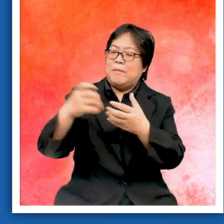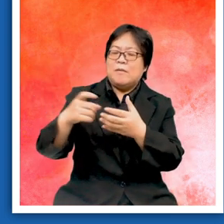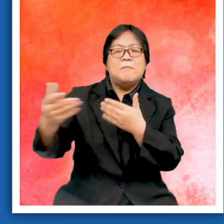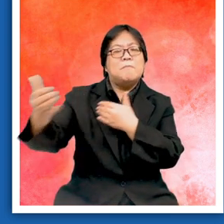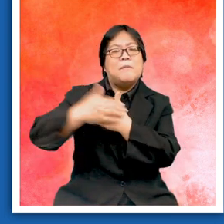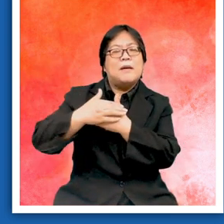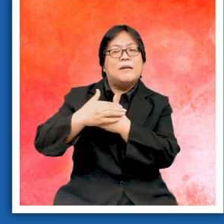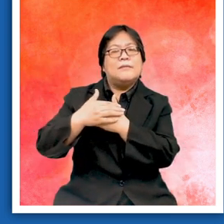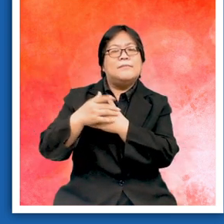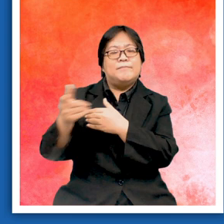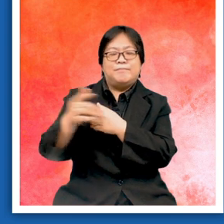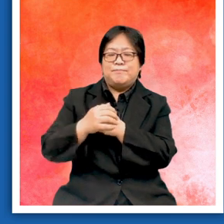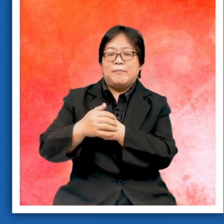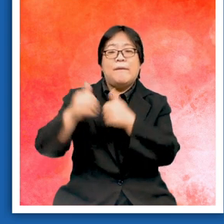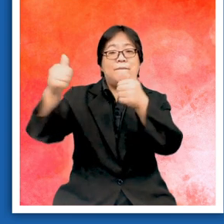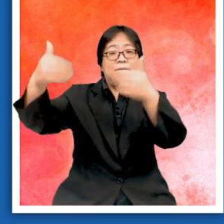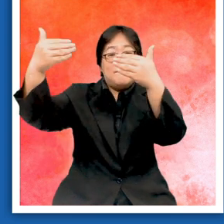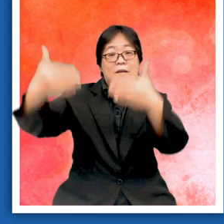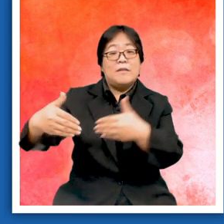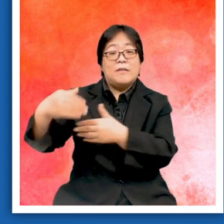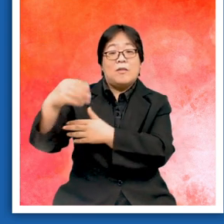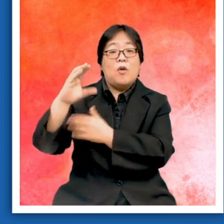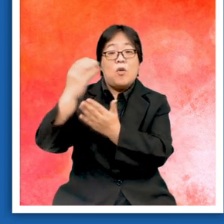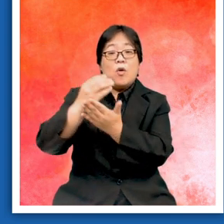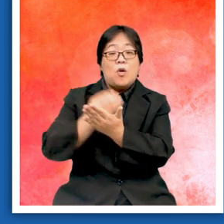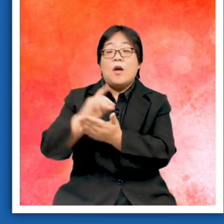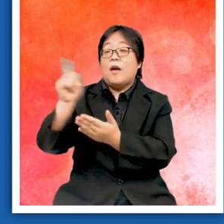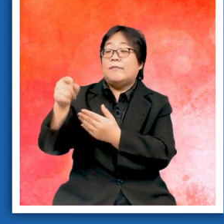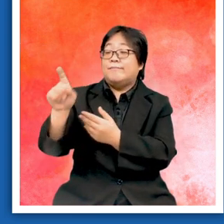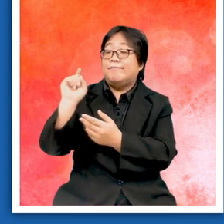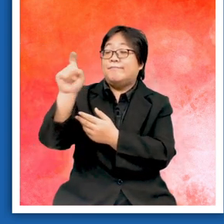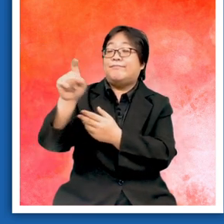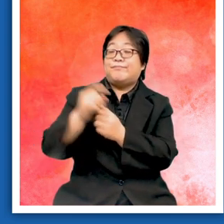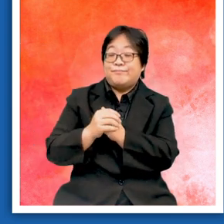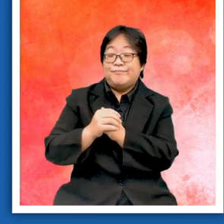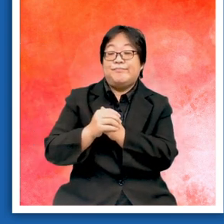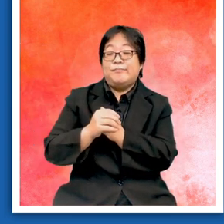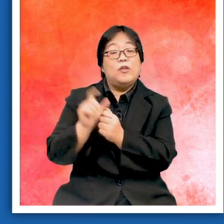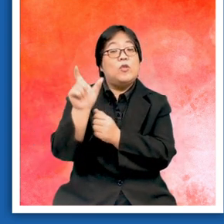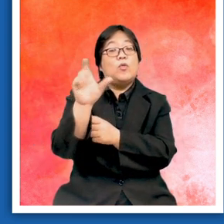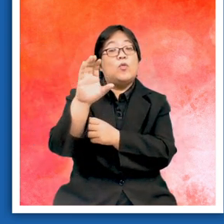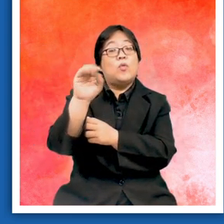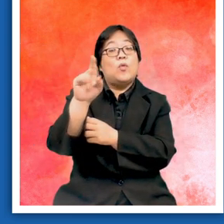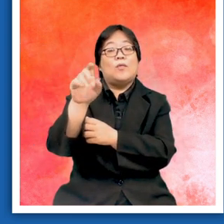back to the front page of the course, just click to this code.